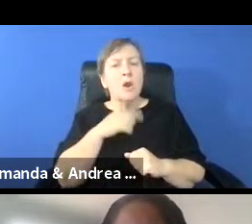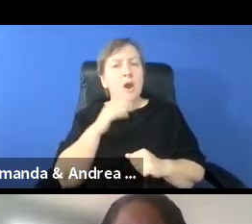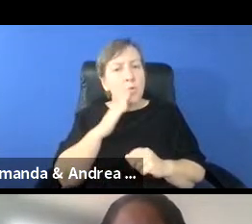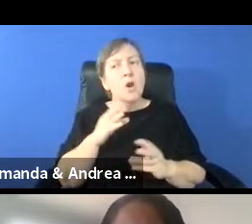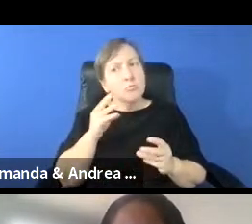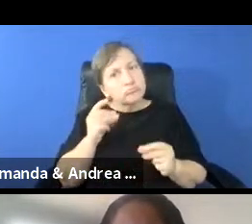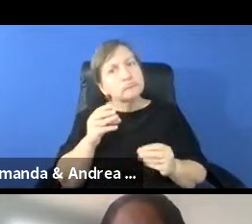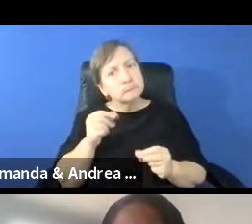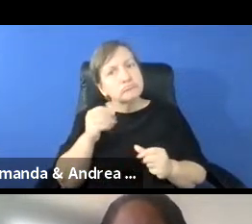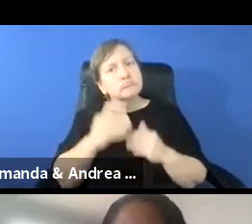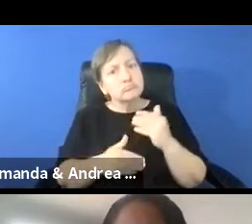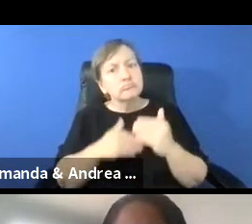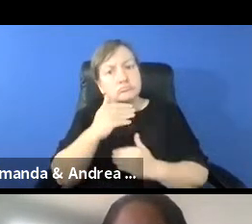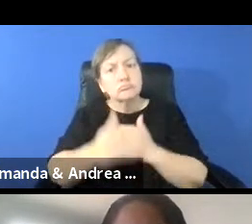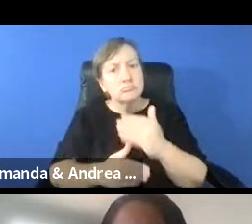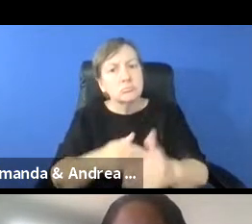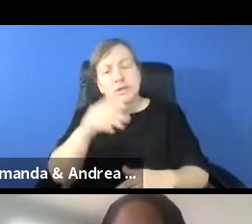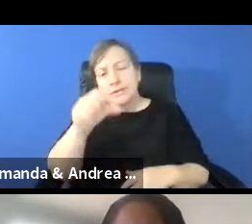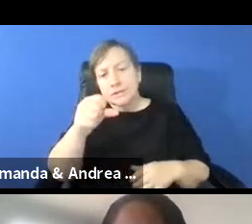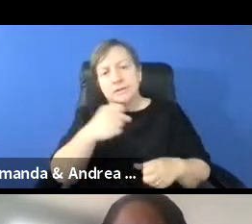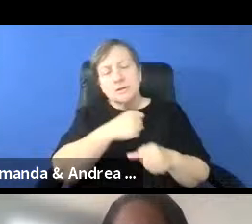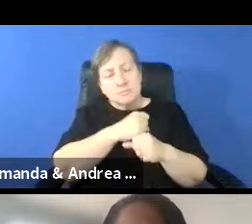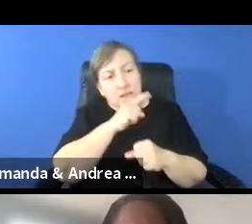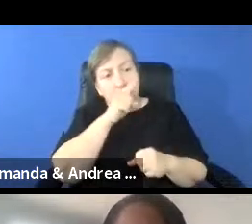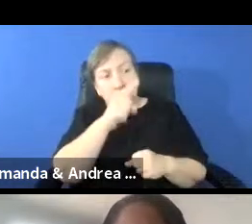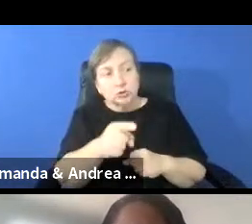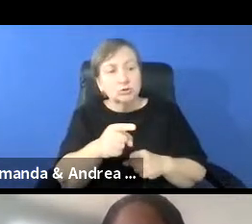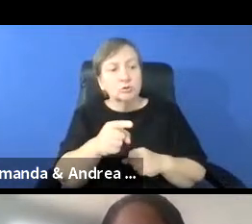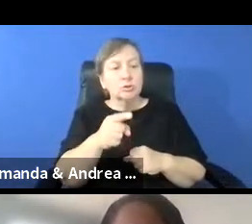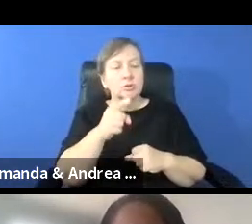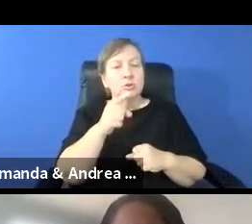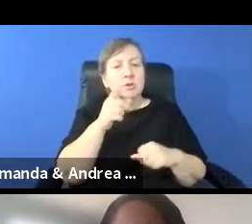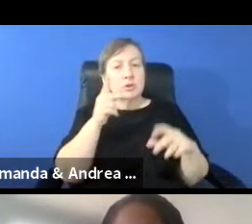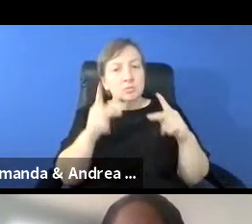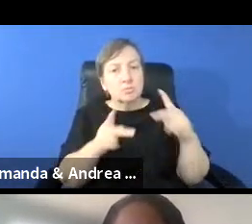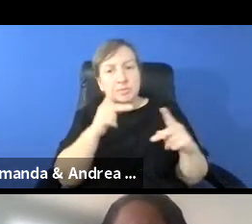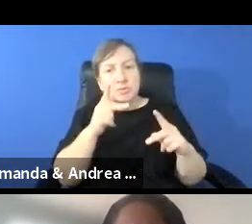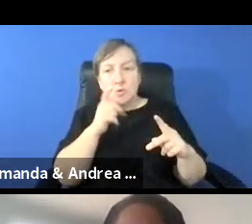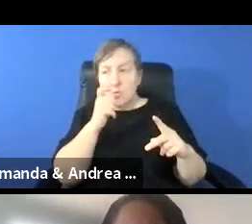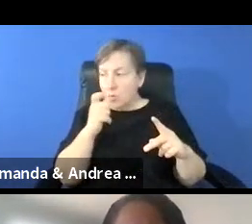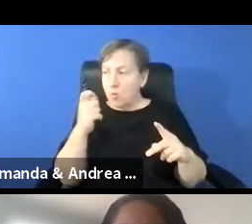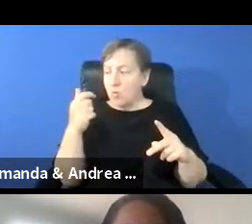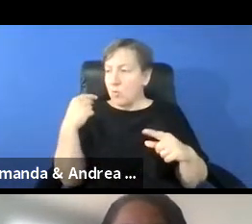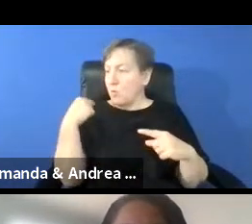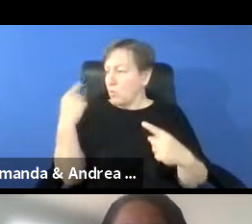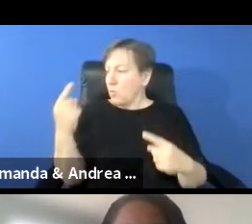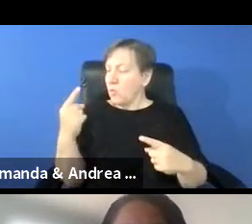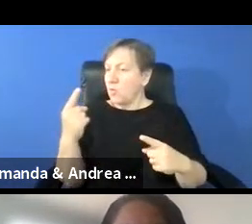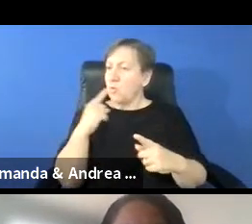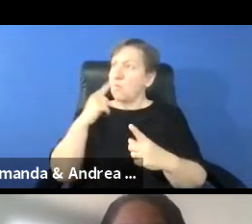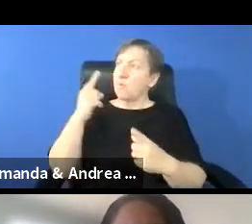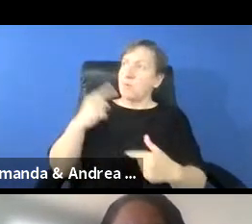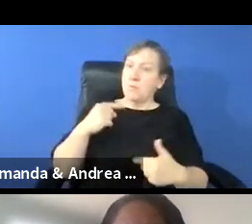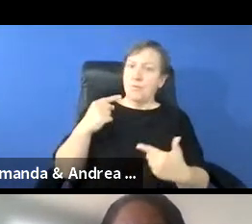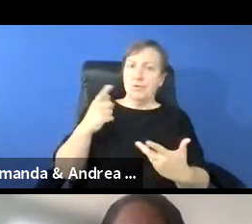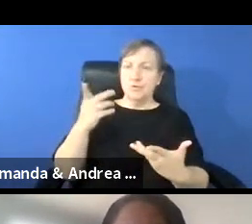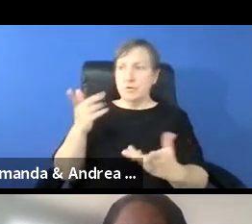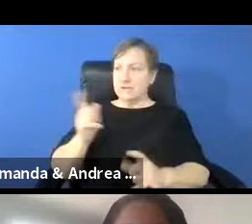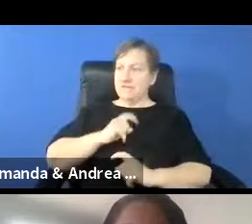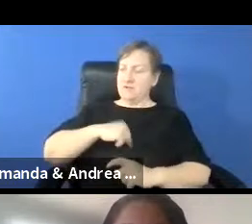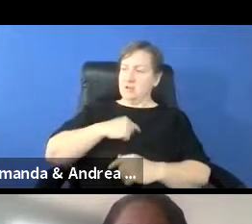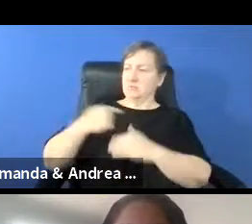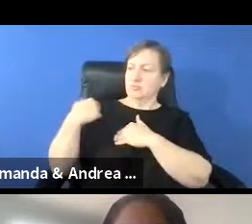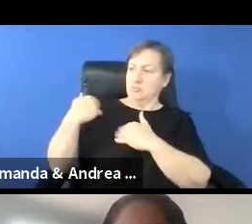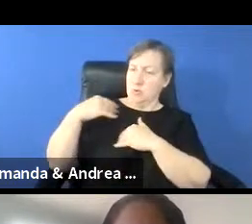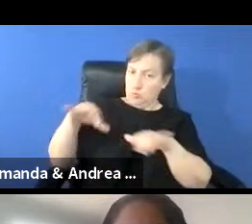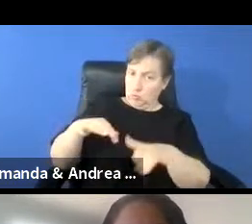pace to assure that the folks who have given us the charge to get this done, that we